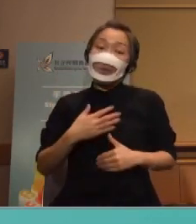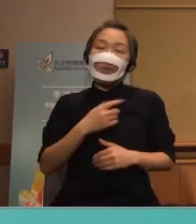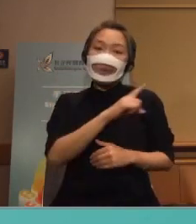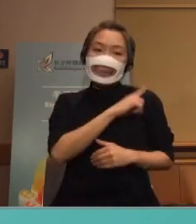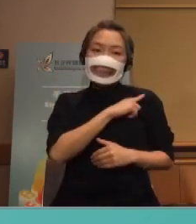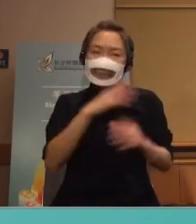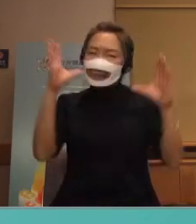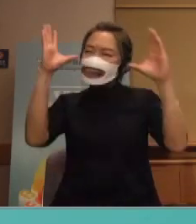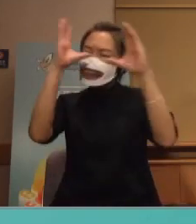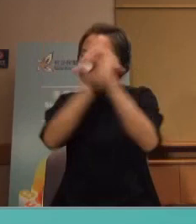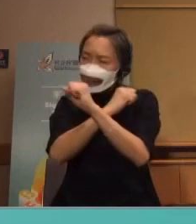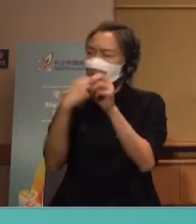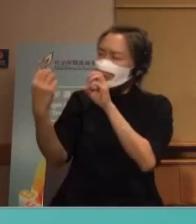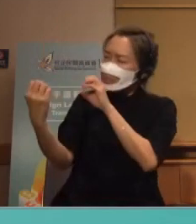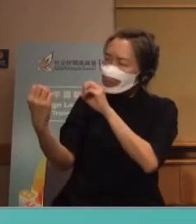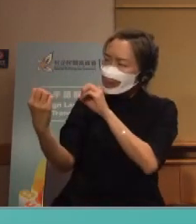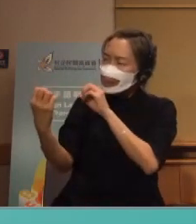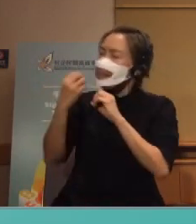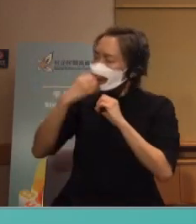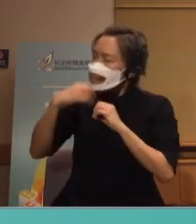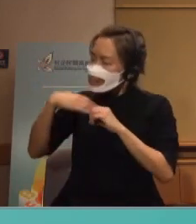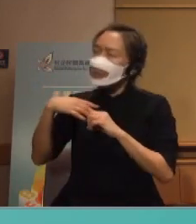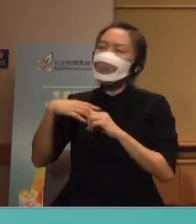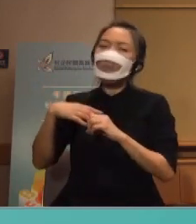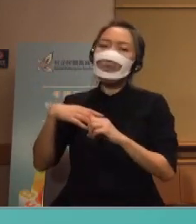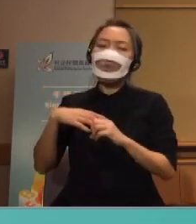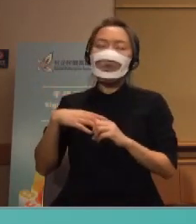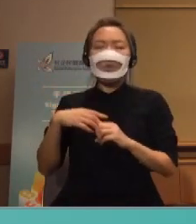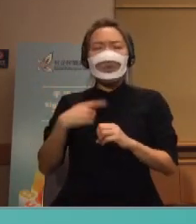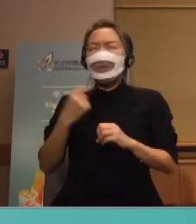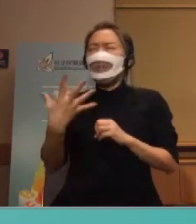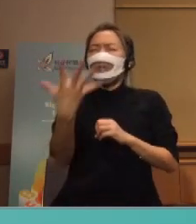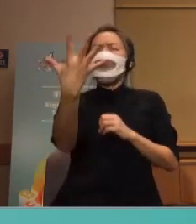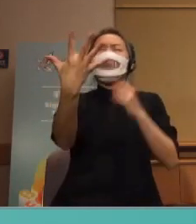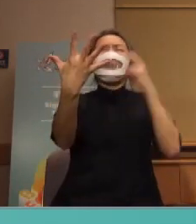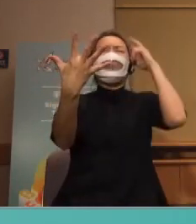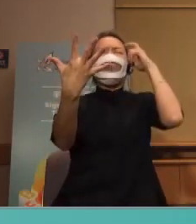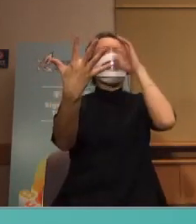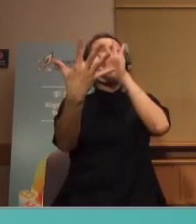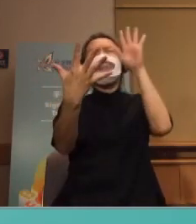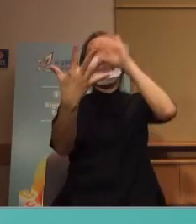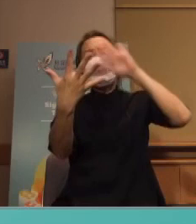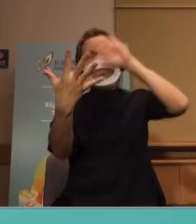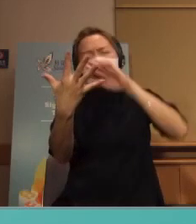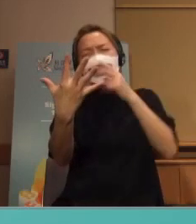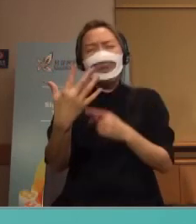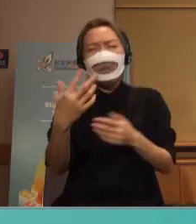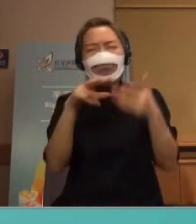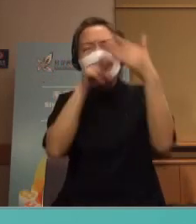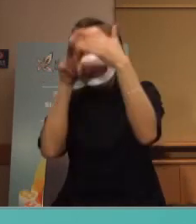in a blacked out room, totally blacked out, cannot see your hand in front of you, and you have to navigate doing tasks like writing a